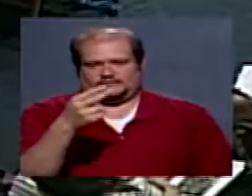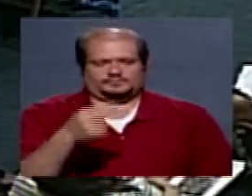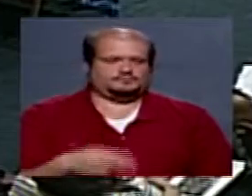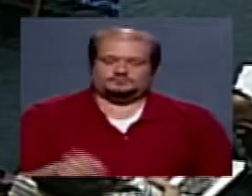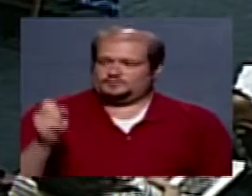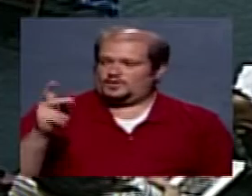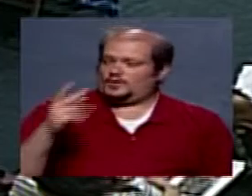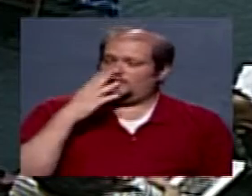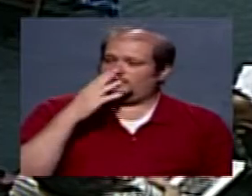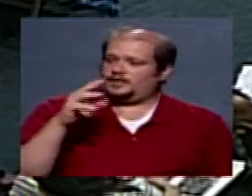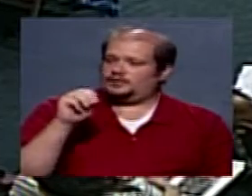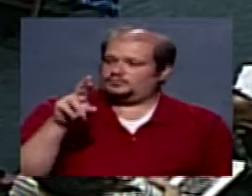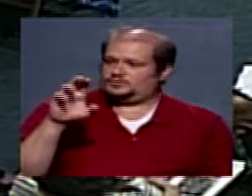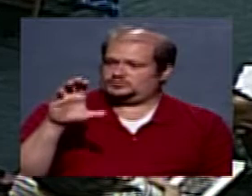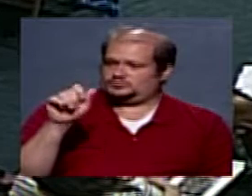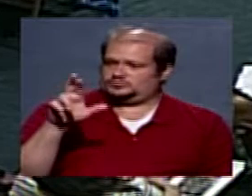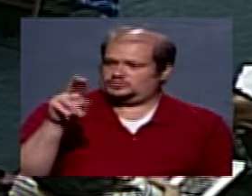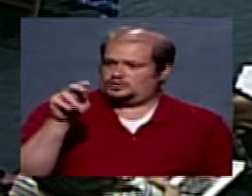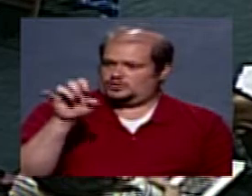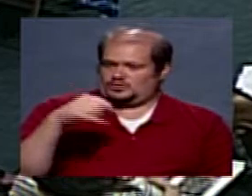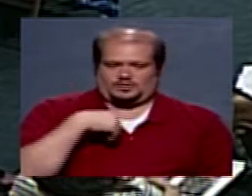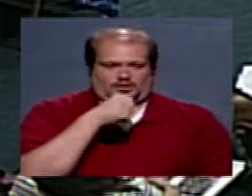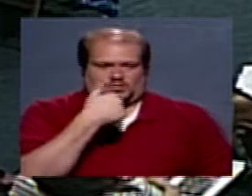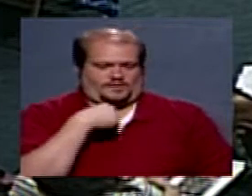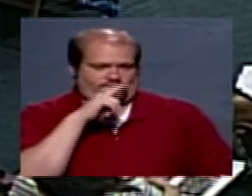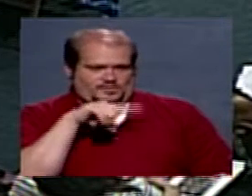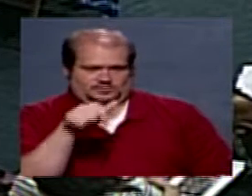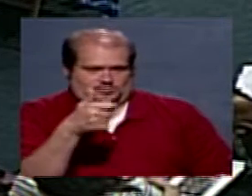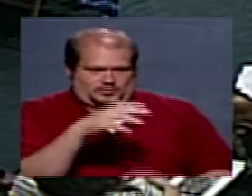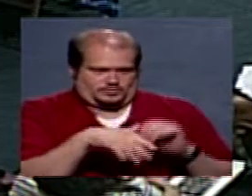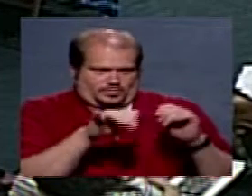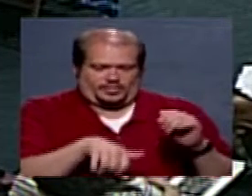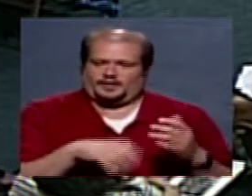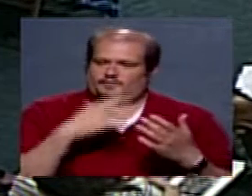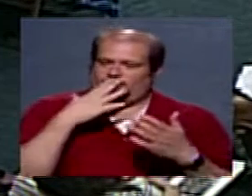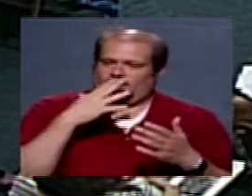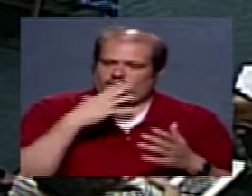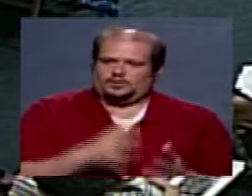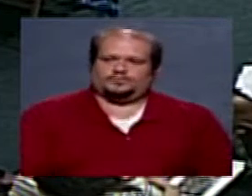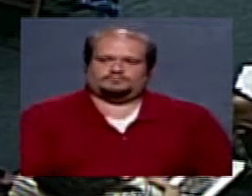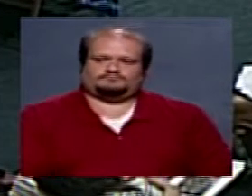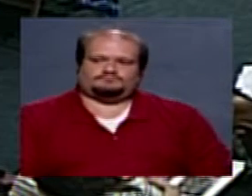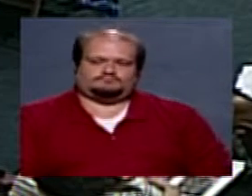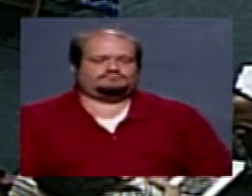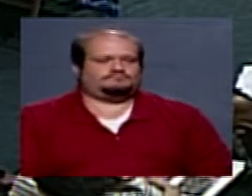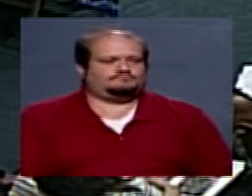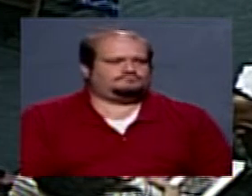Okay, thank you, Mr. I don't Carter. have an answer for anything other than that. Okay, thank you.